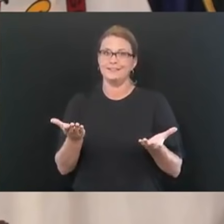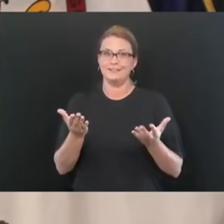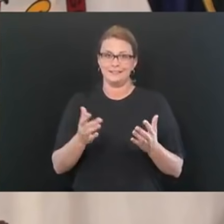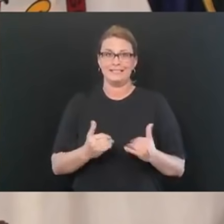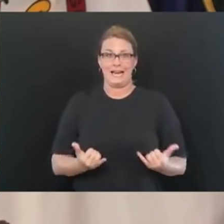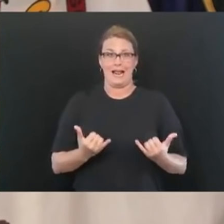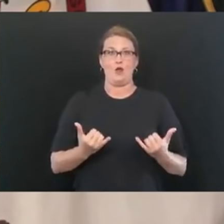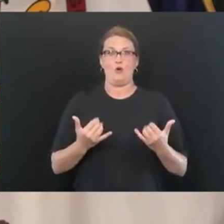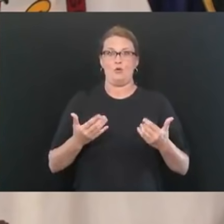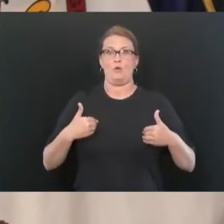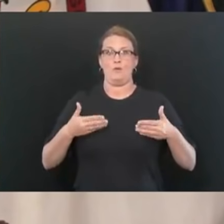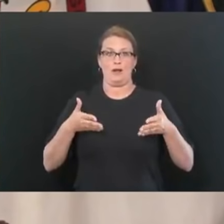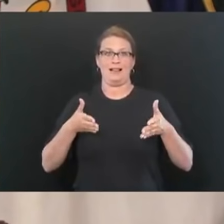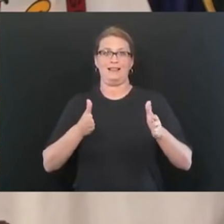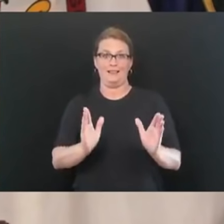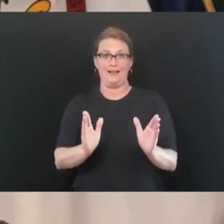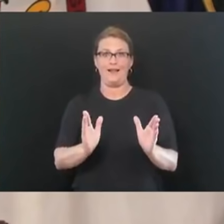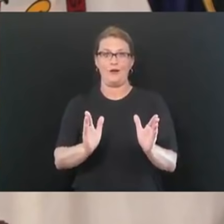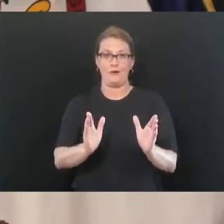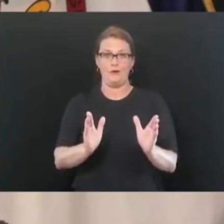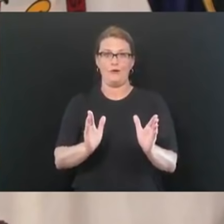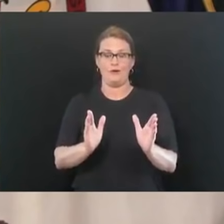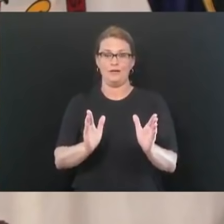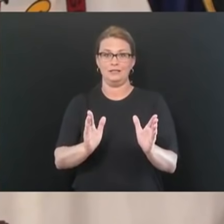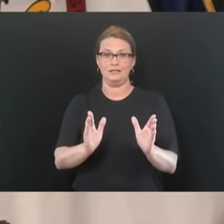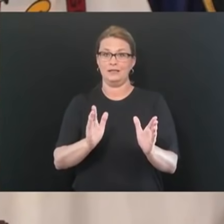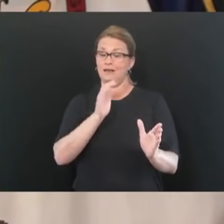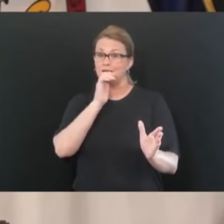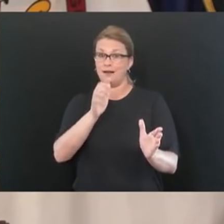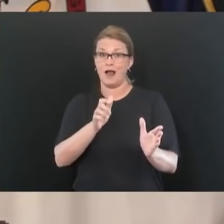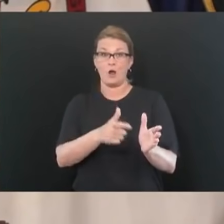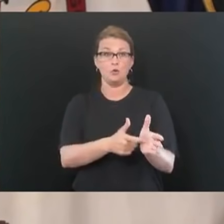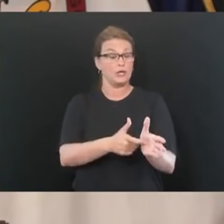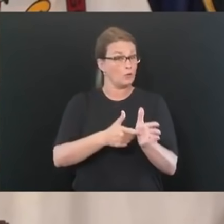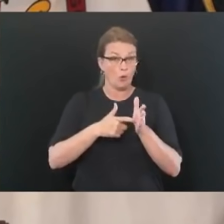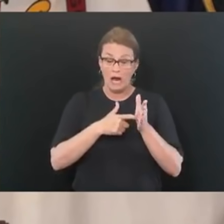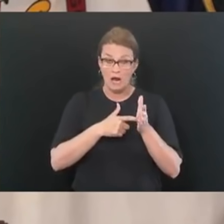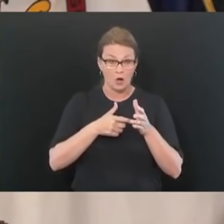again, we will be allowing to open and not requiring to open.